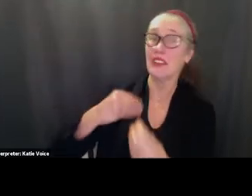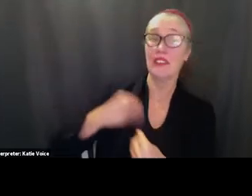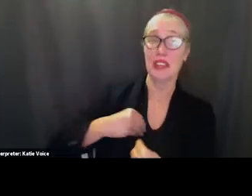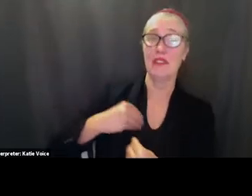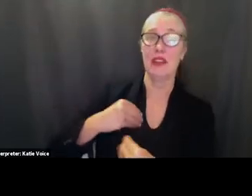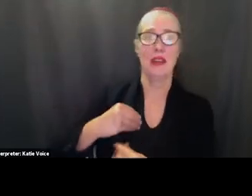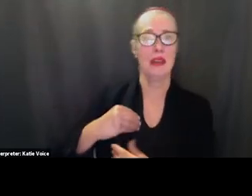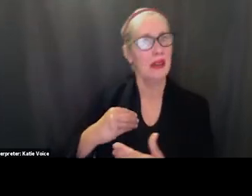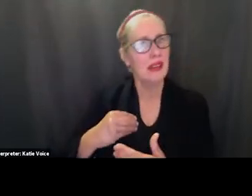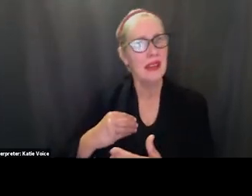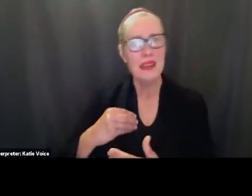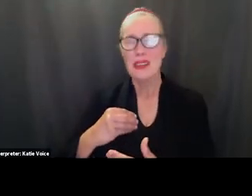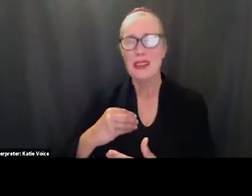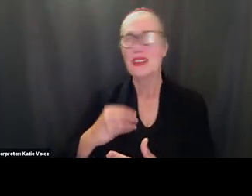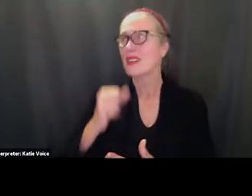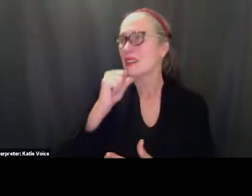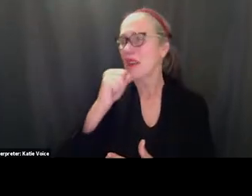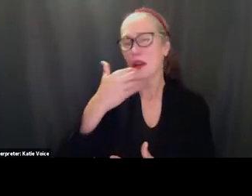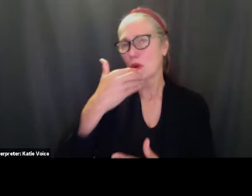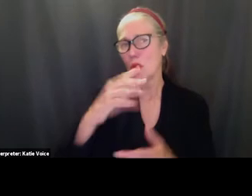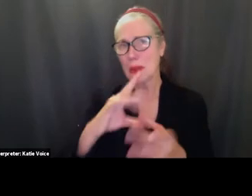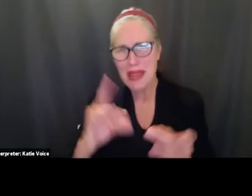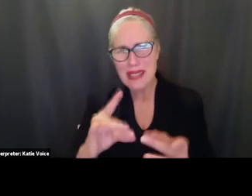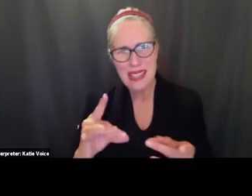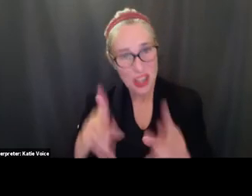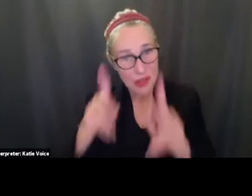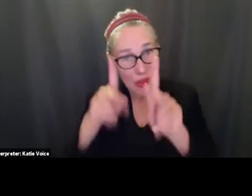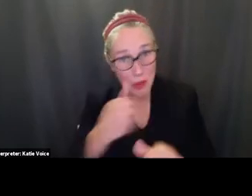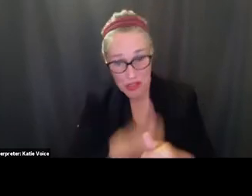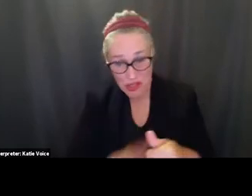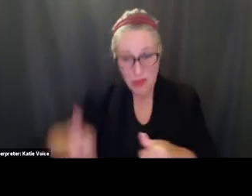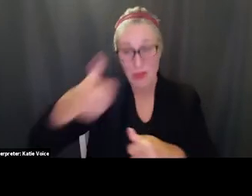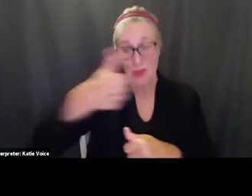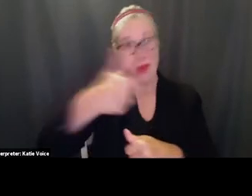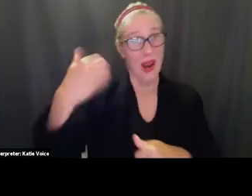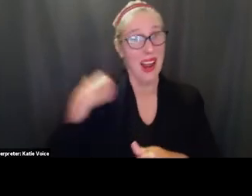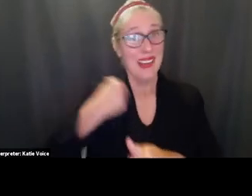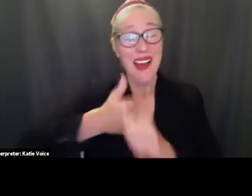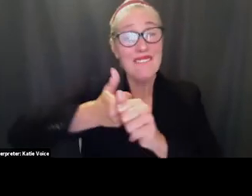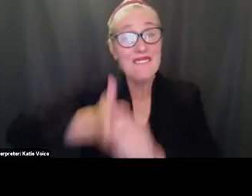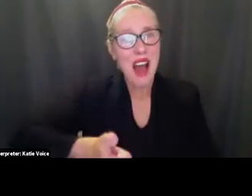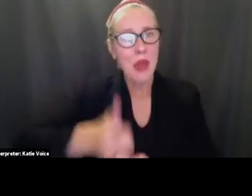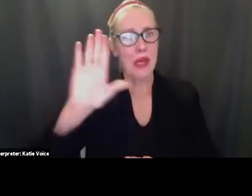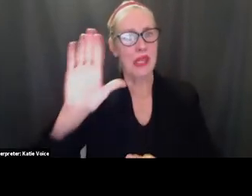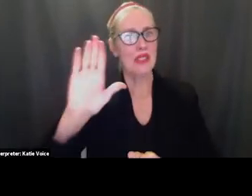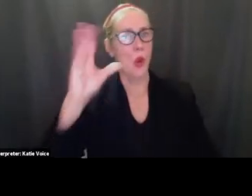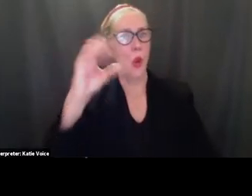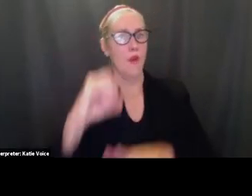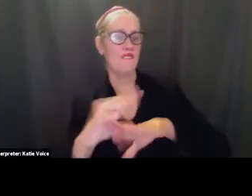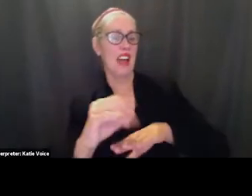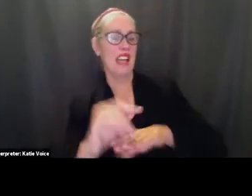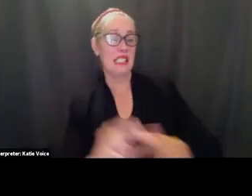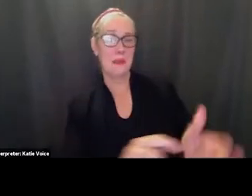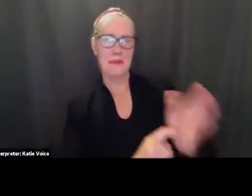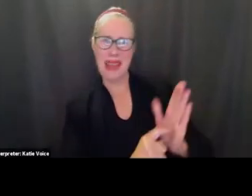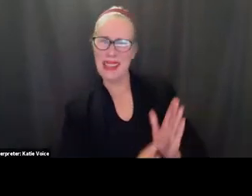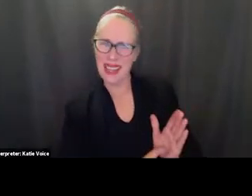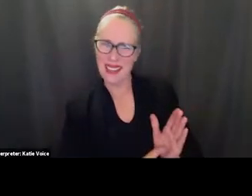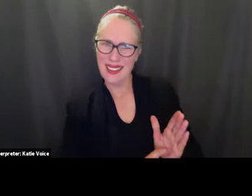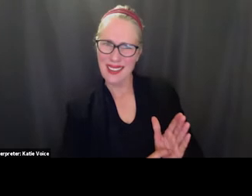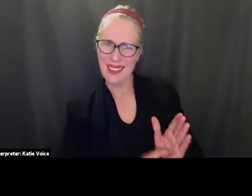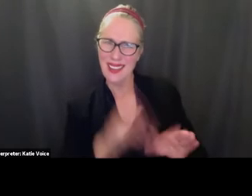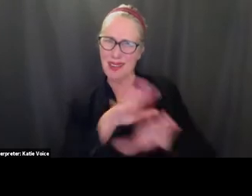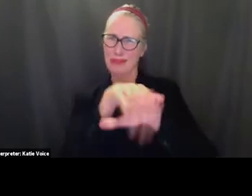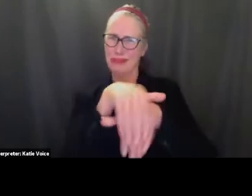kind of doesn't send a good message when the person in charge isn't following his own uh mandates and you guys are